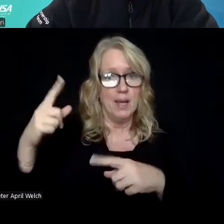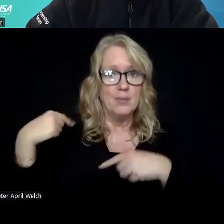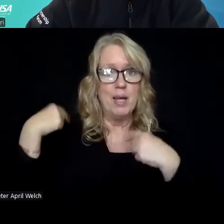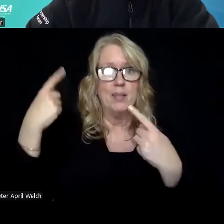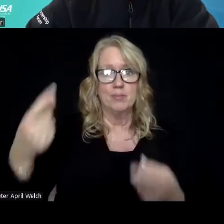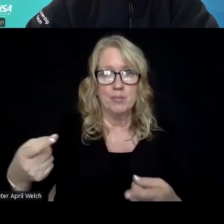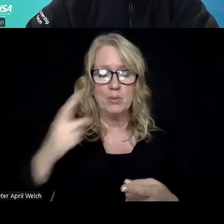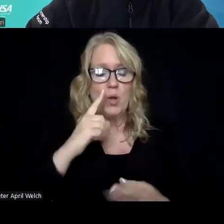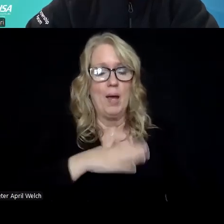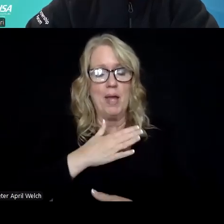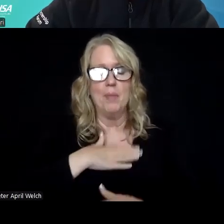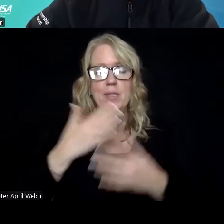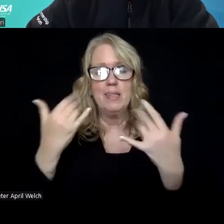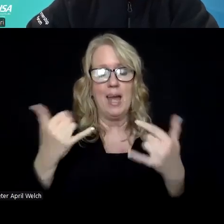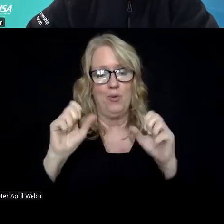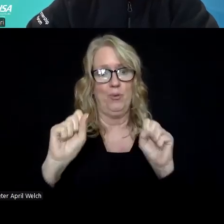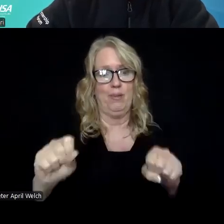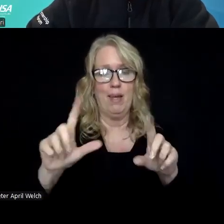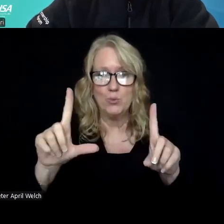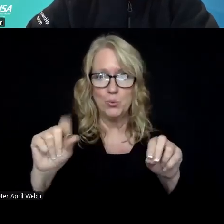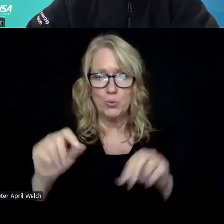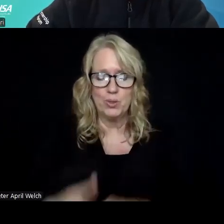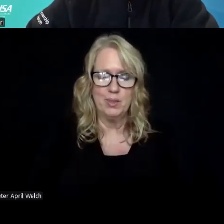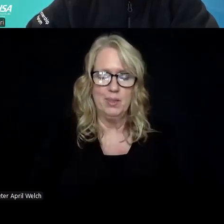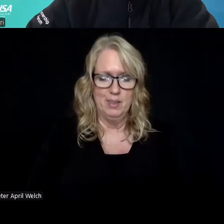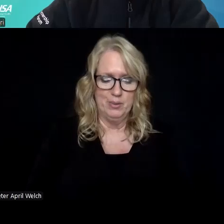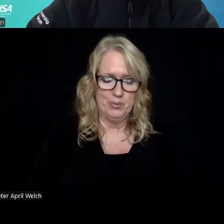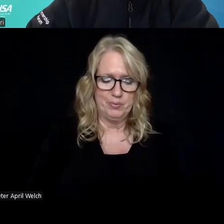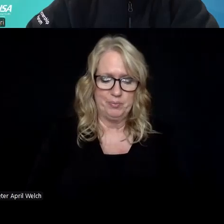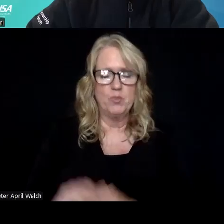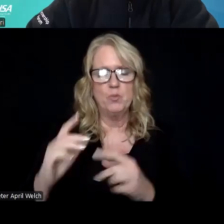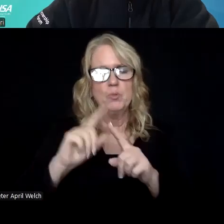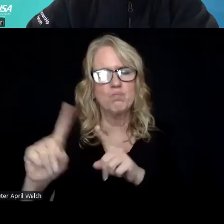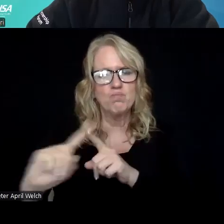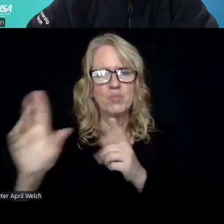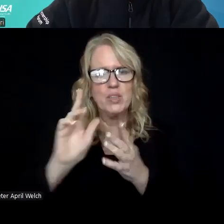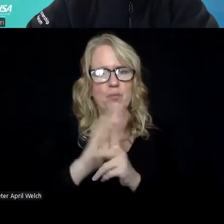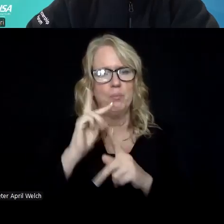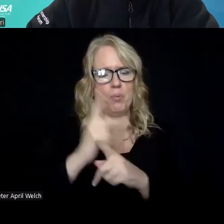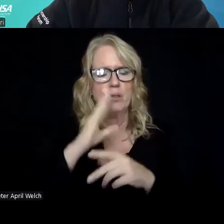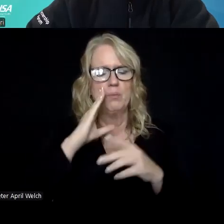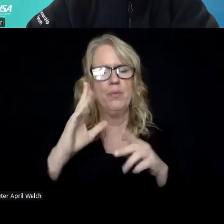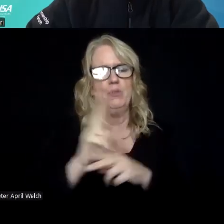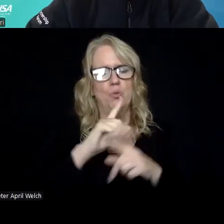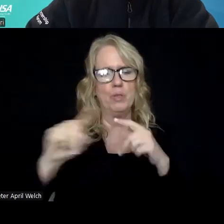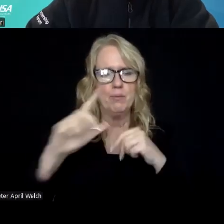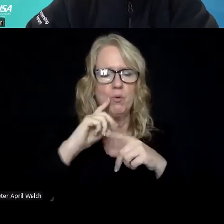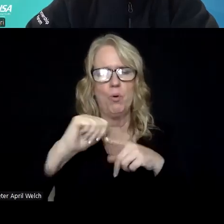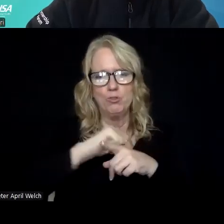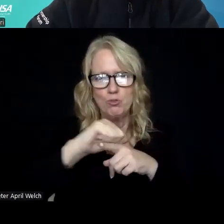and happy that we're actually able to do that on some of the products that we're putting out through our Training and Technical Assistance